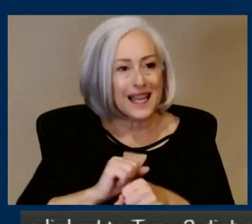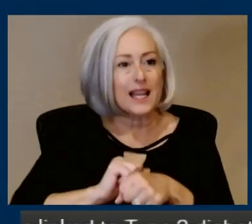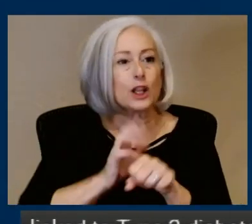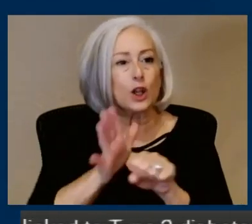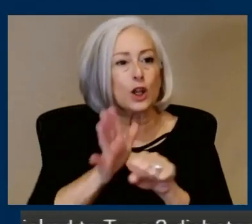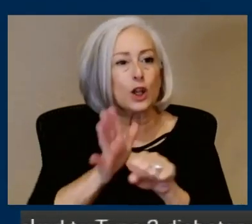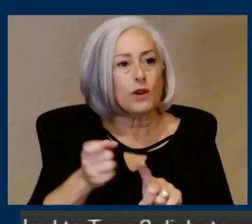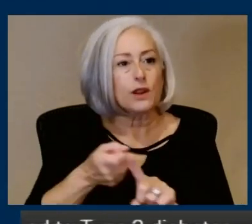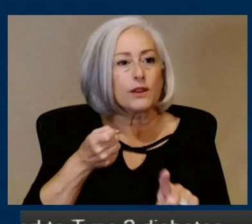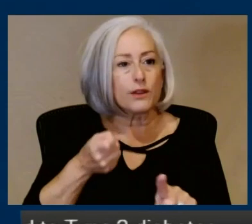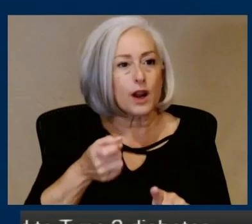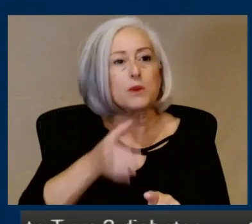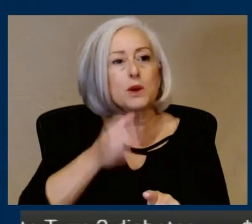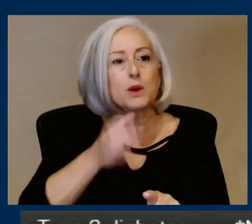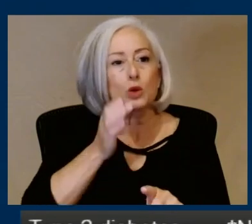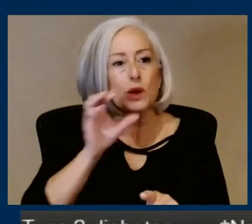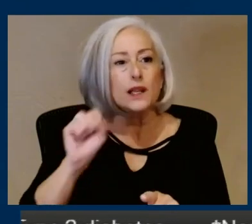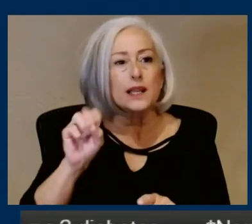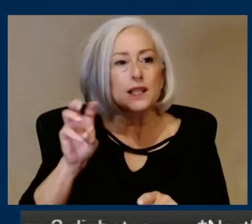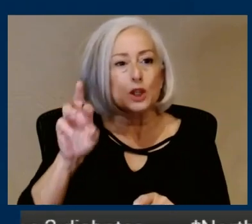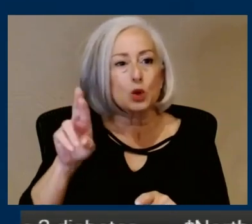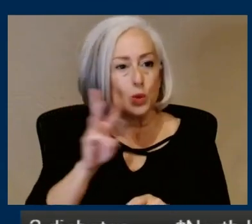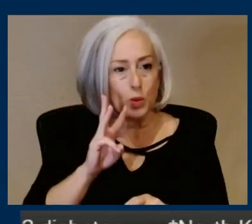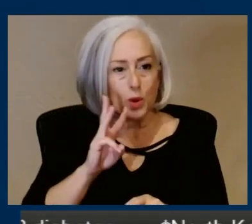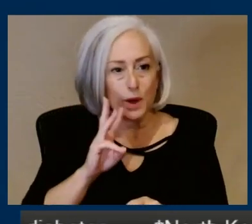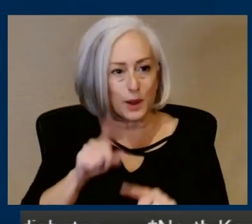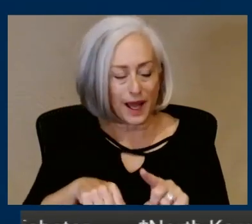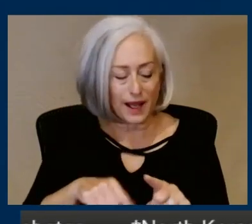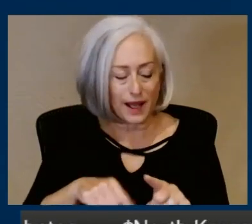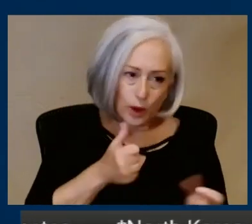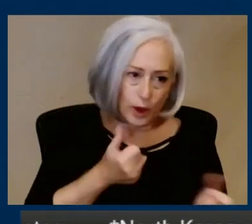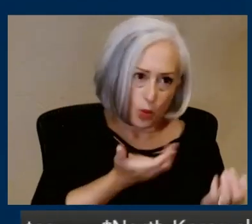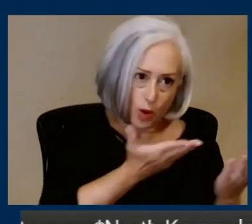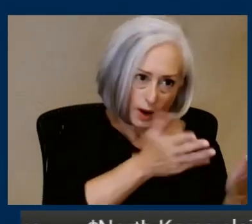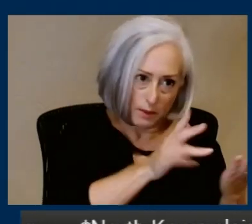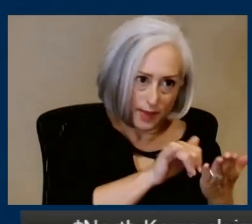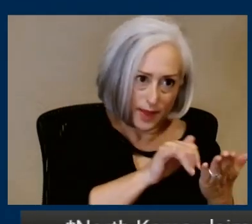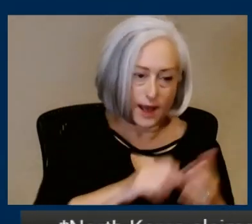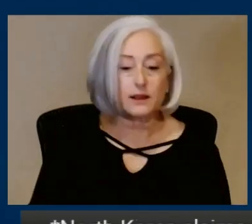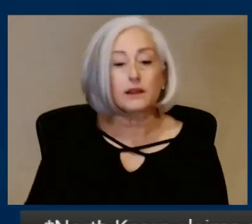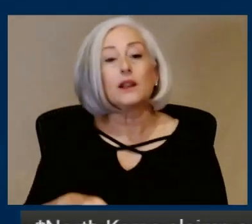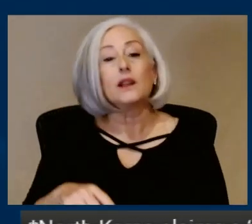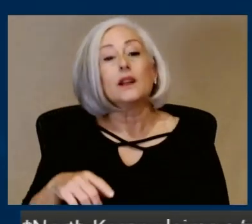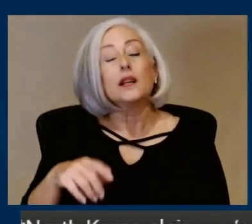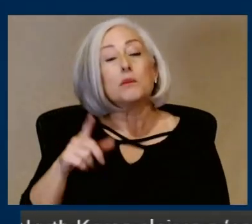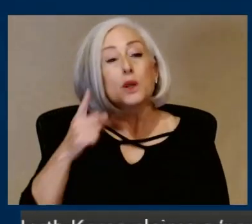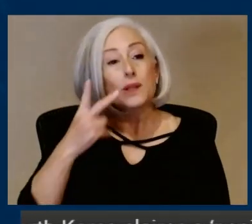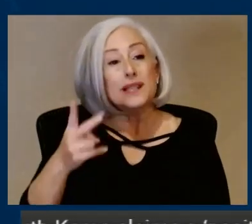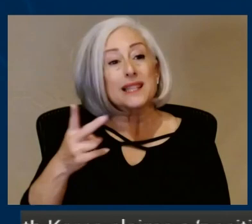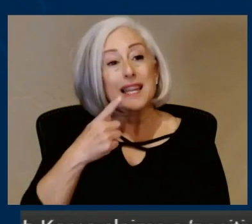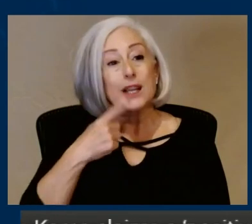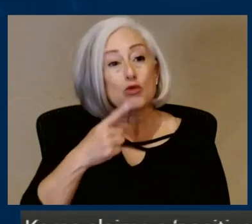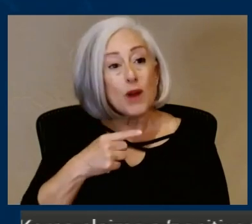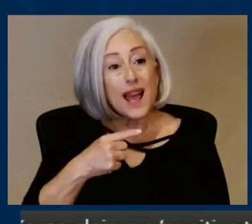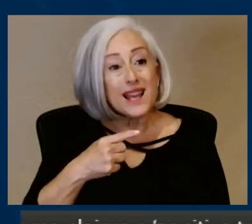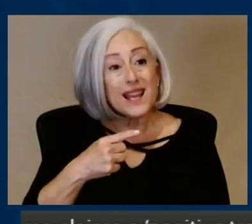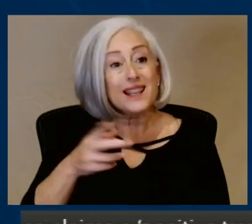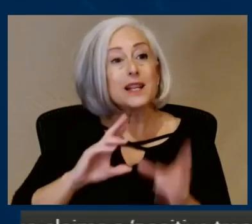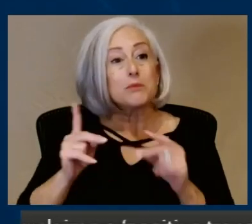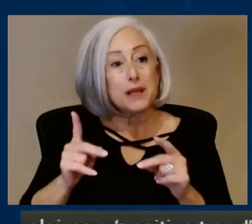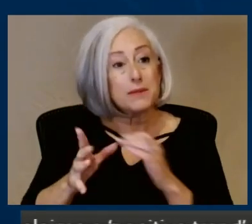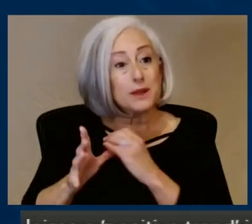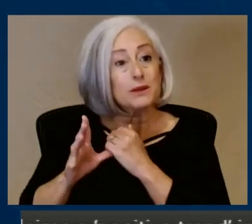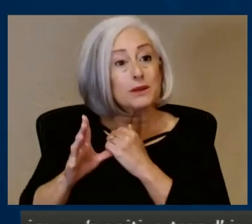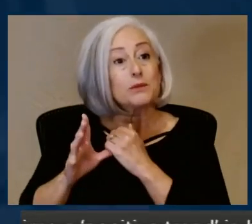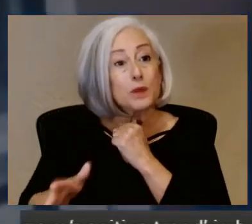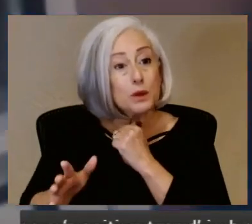never recommend that. But what it means is that these are people who have, they're shedding it in their fecal material because maybe they've